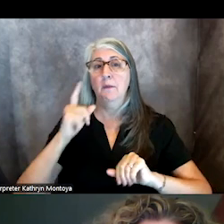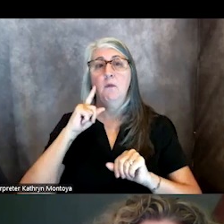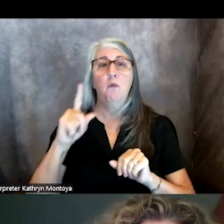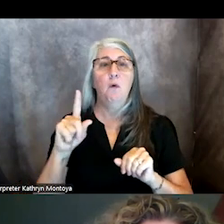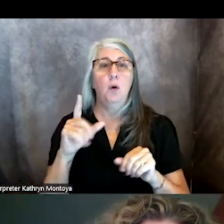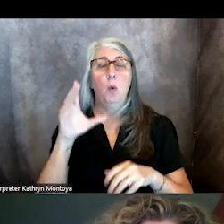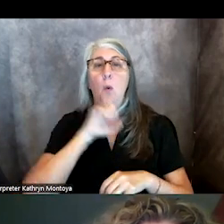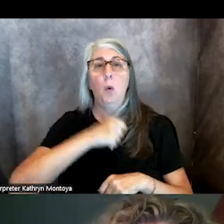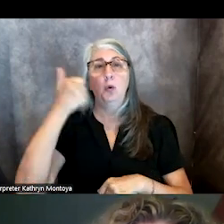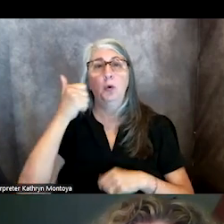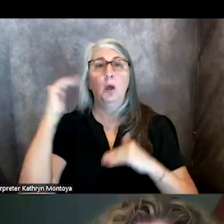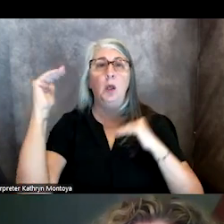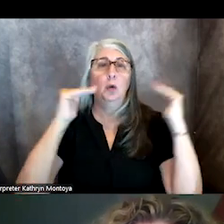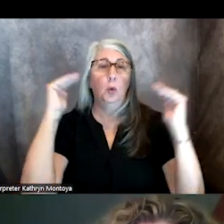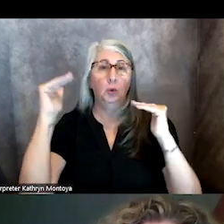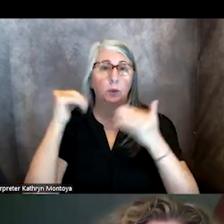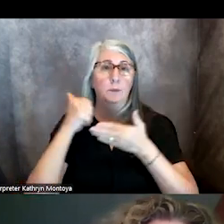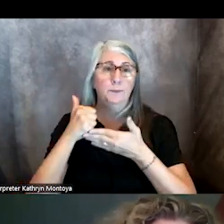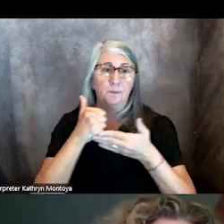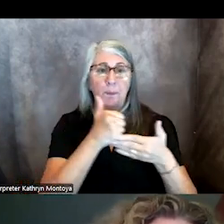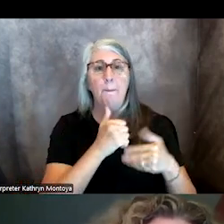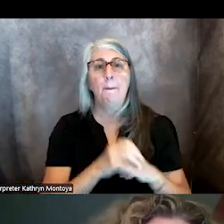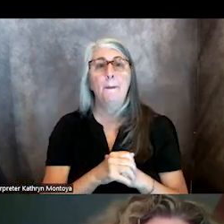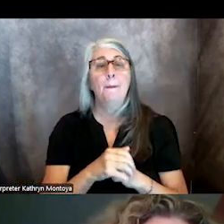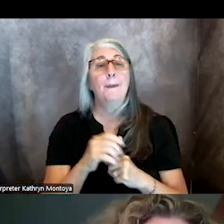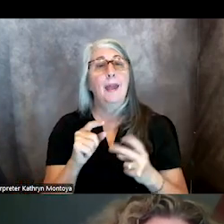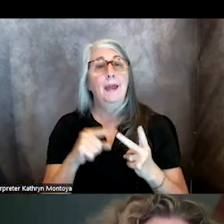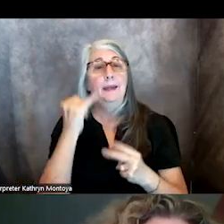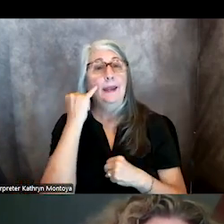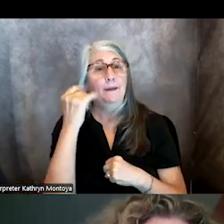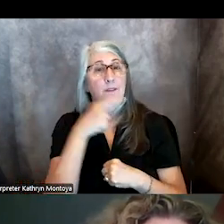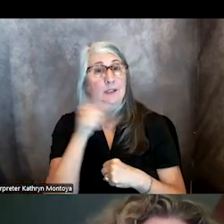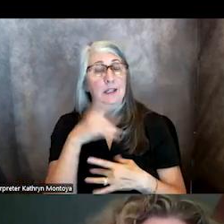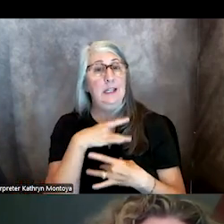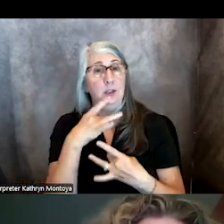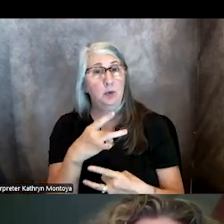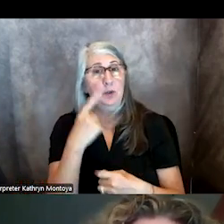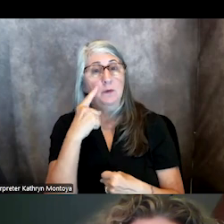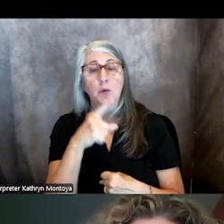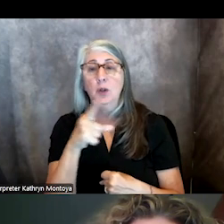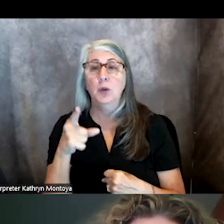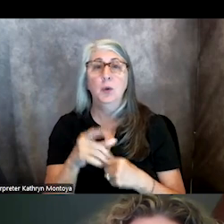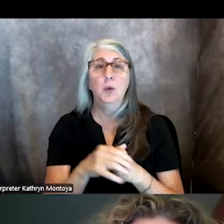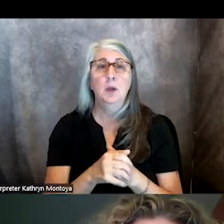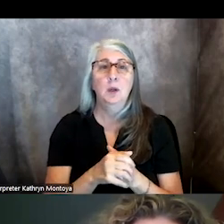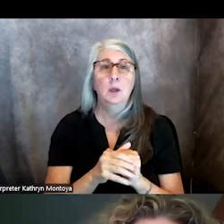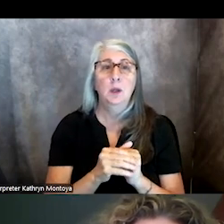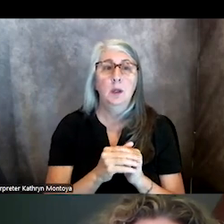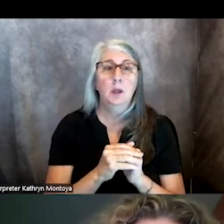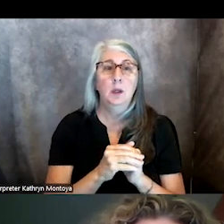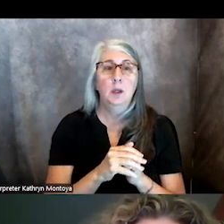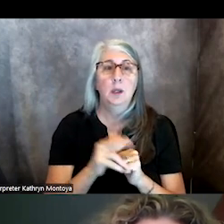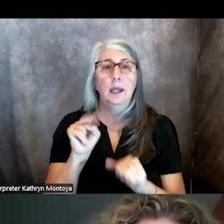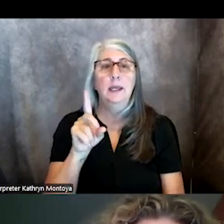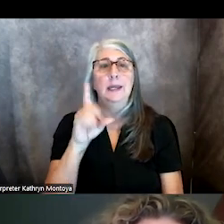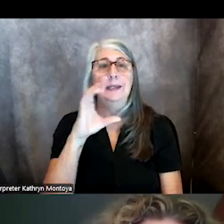older adults. Also want to share that if this interests you at all, that the NBCC approves the workshop for NBCC